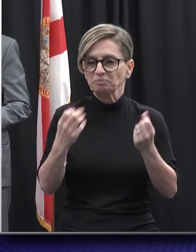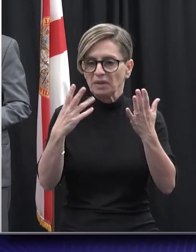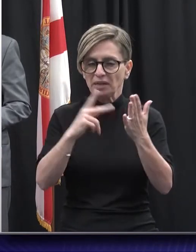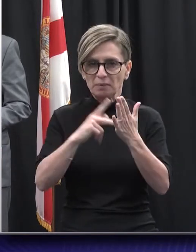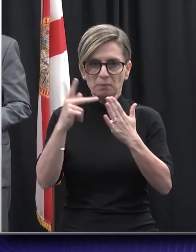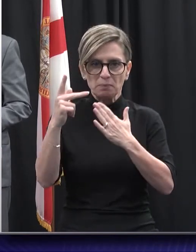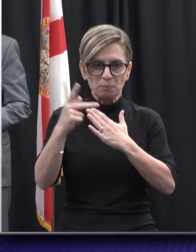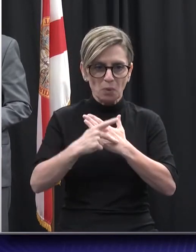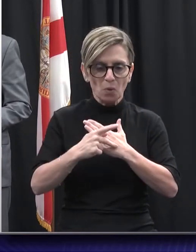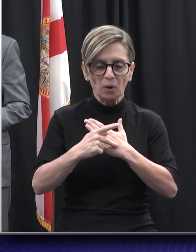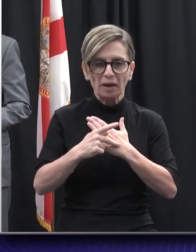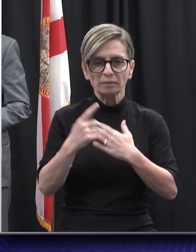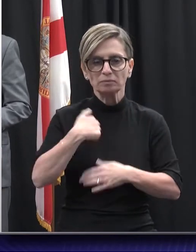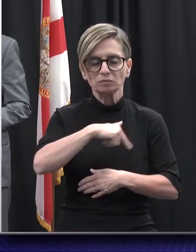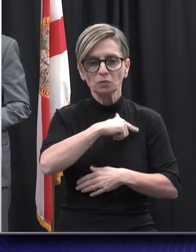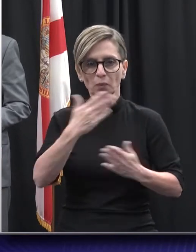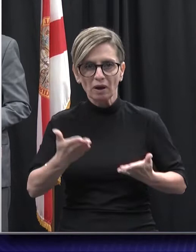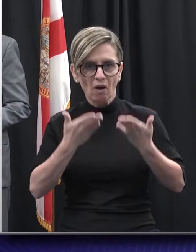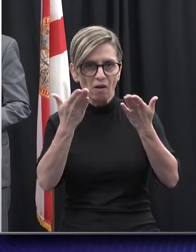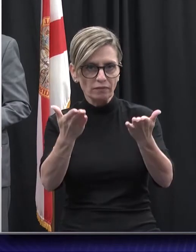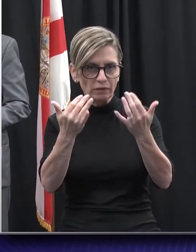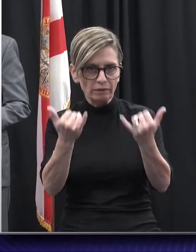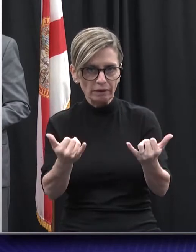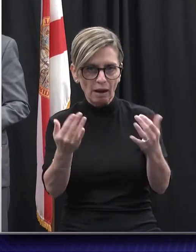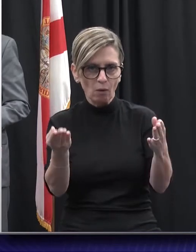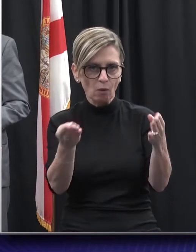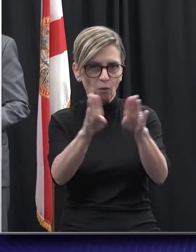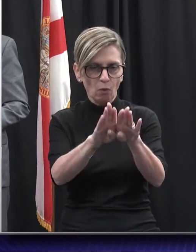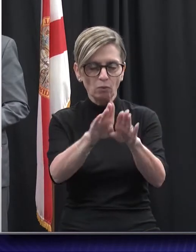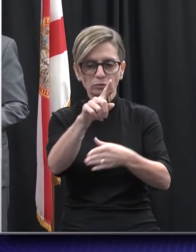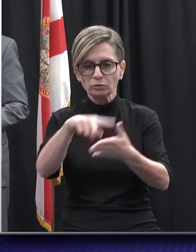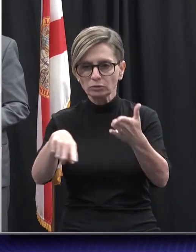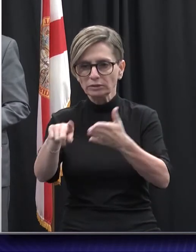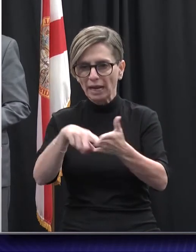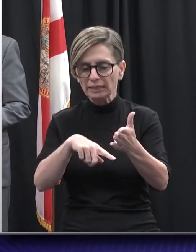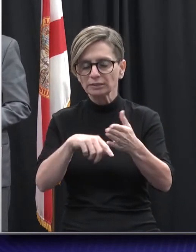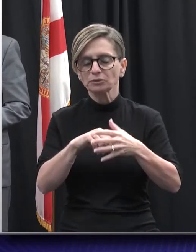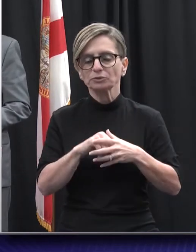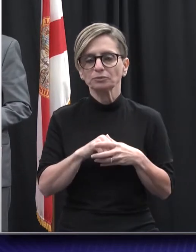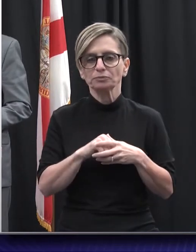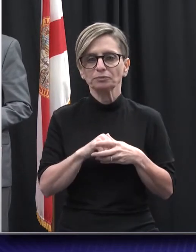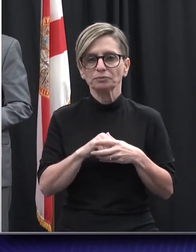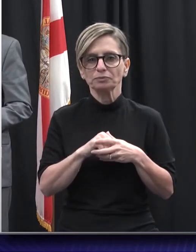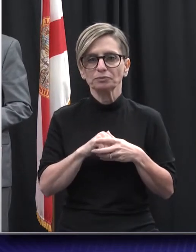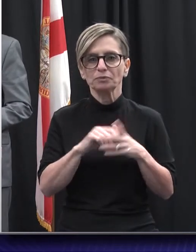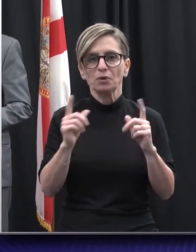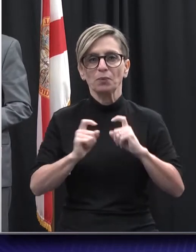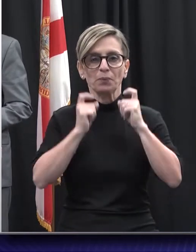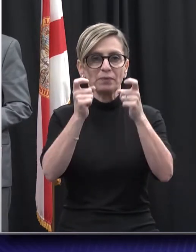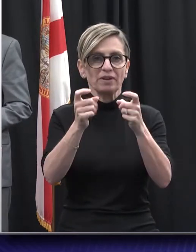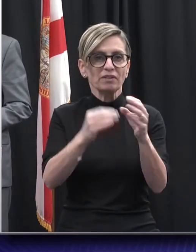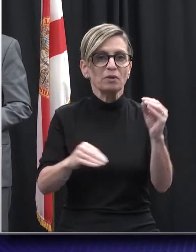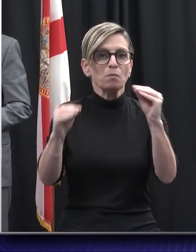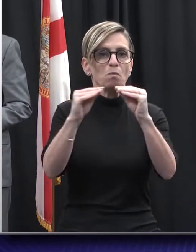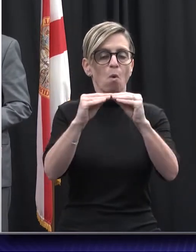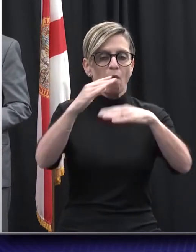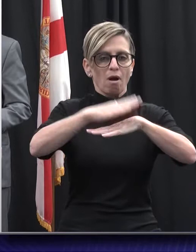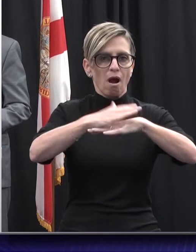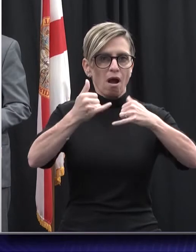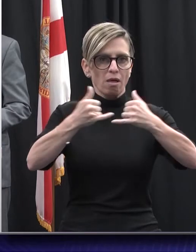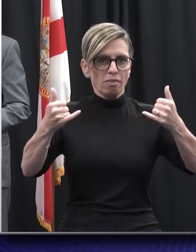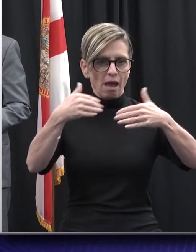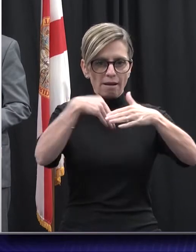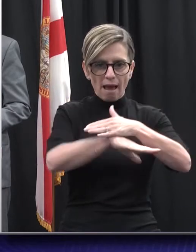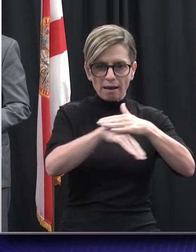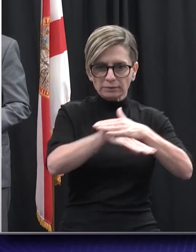offer to our citizens. We've expanded our access to all of our services online. Get a